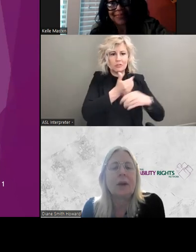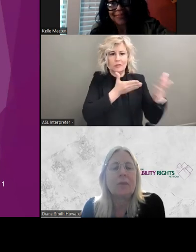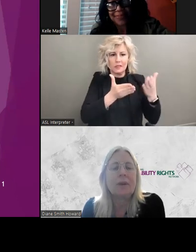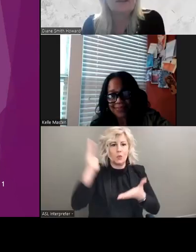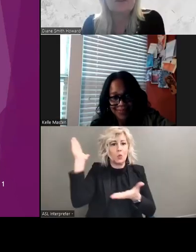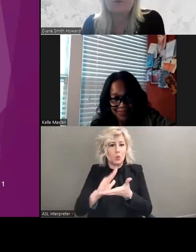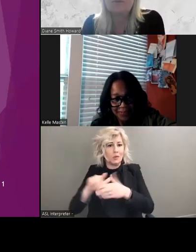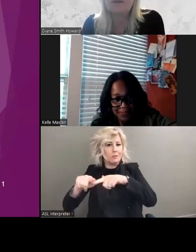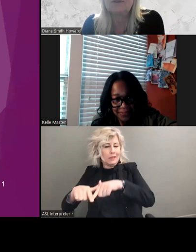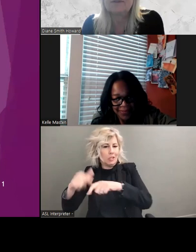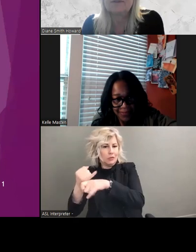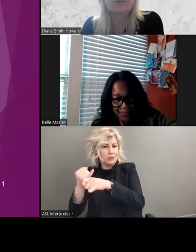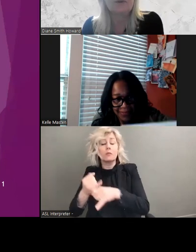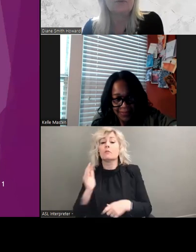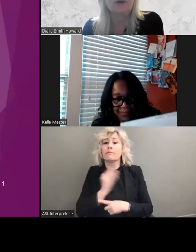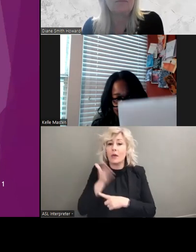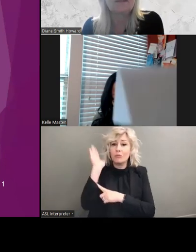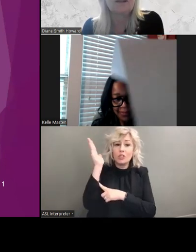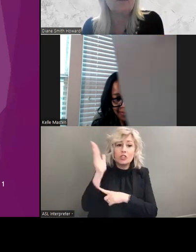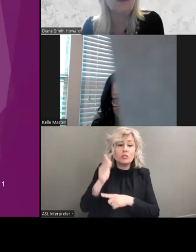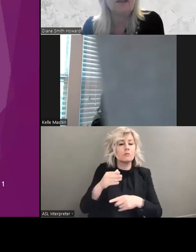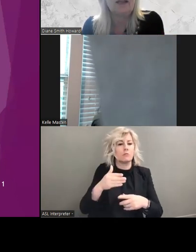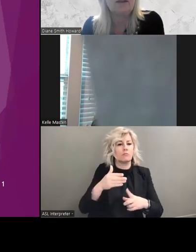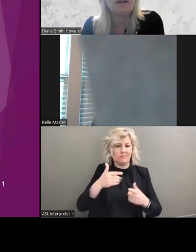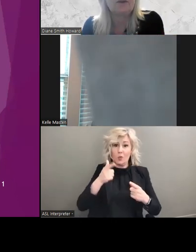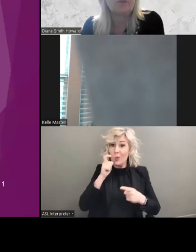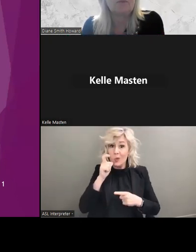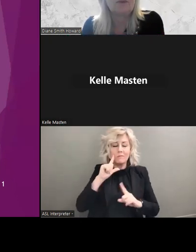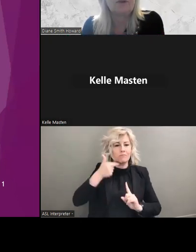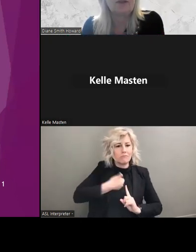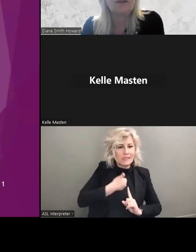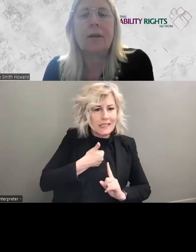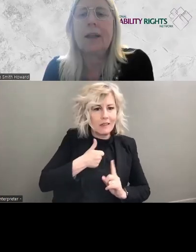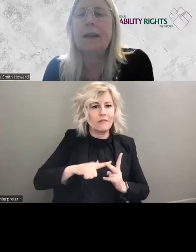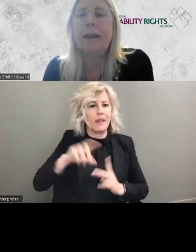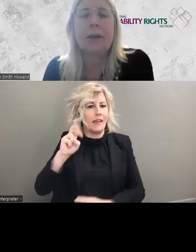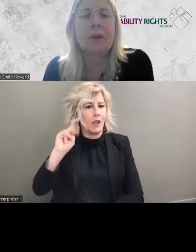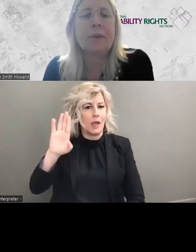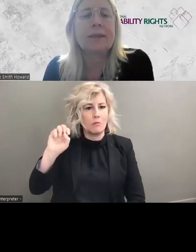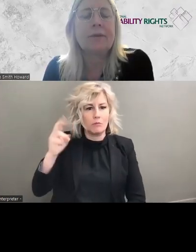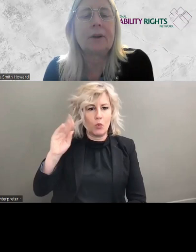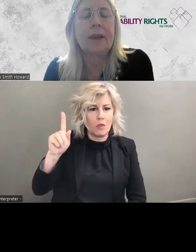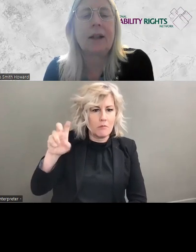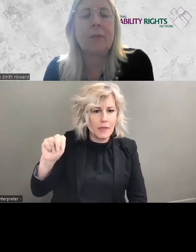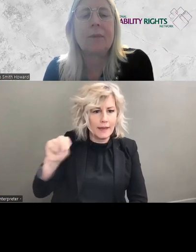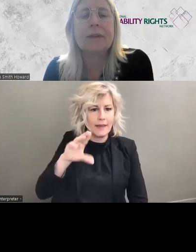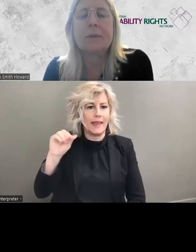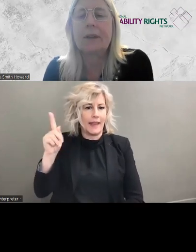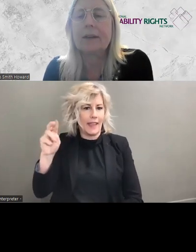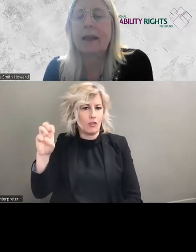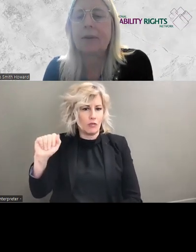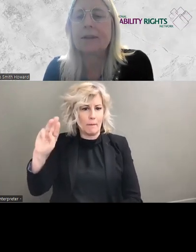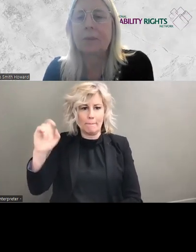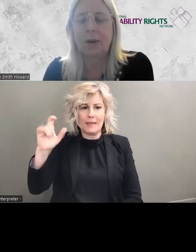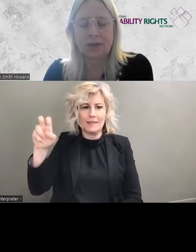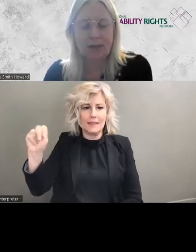This presentation will be given this afternoon by myself and Eric Buhlman from NDRN and Andrea Mixon from the Alabama